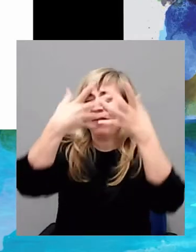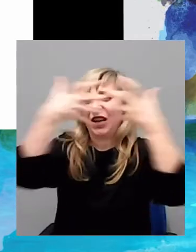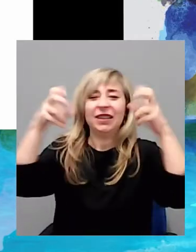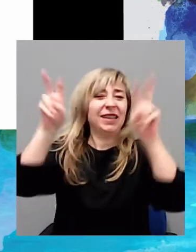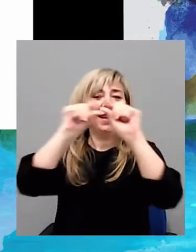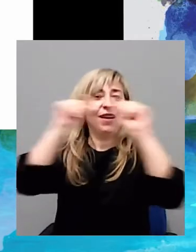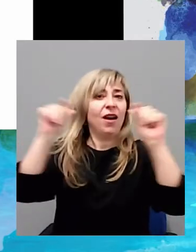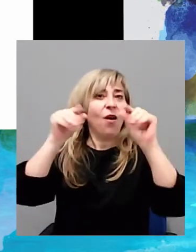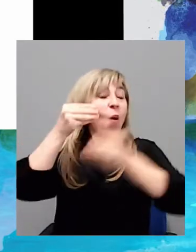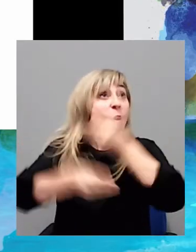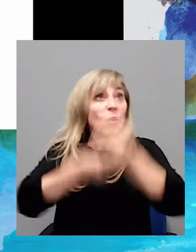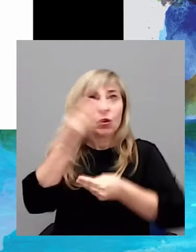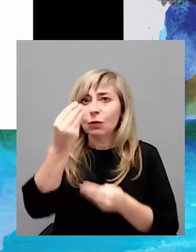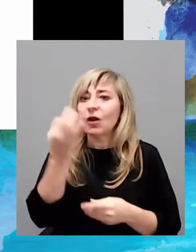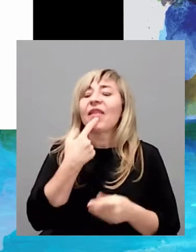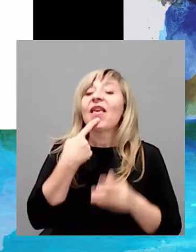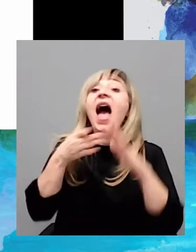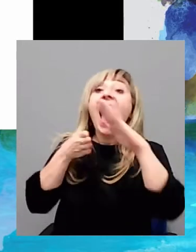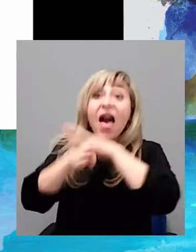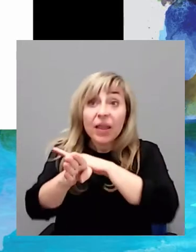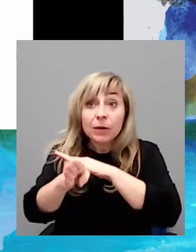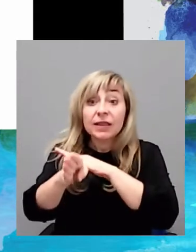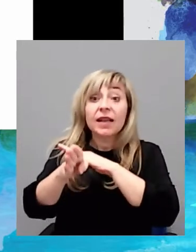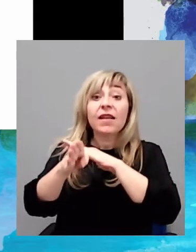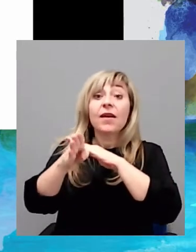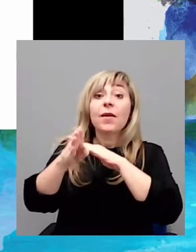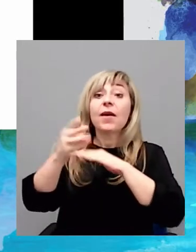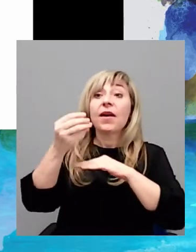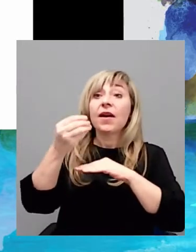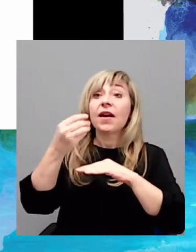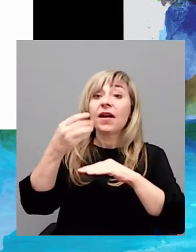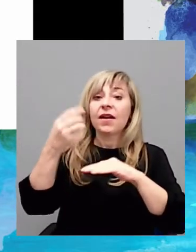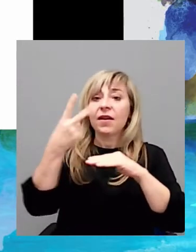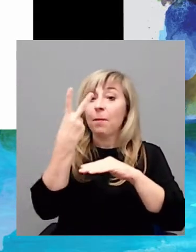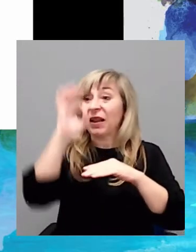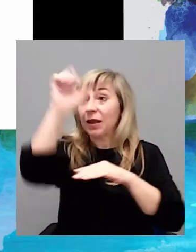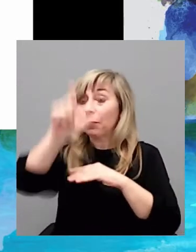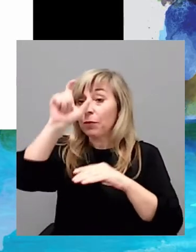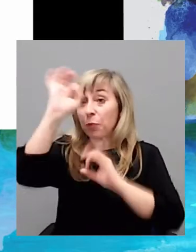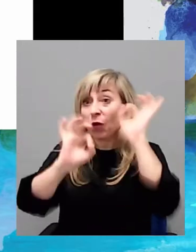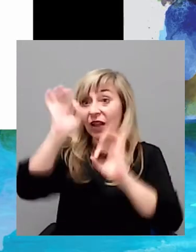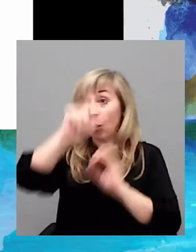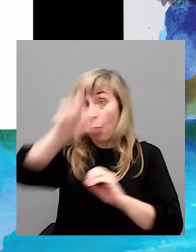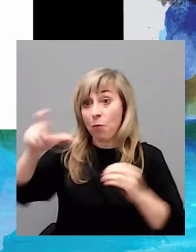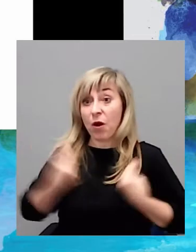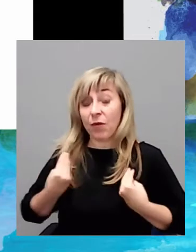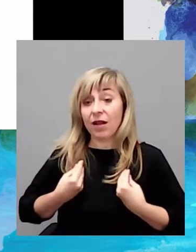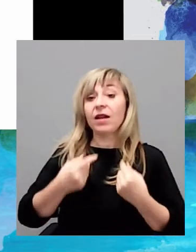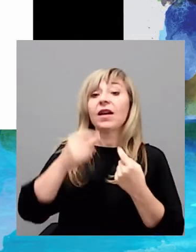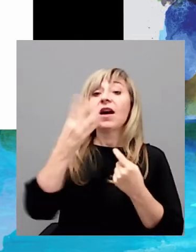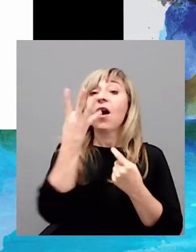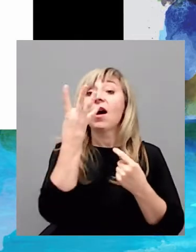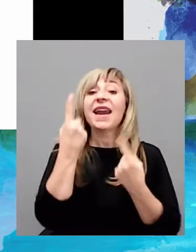say that accessibility is an indispensable condition so that all segments of the